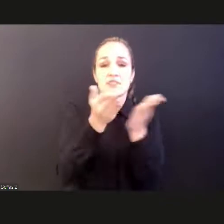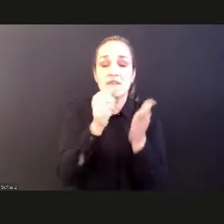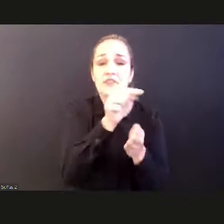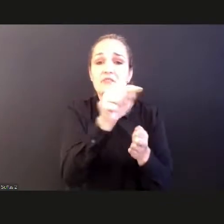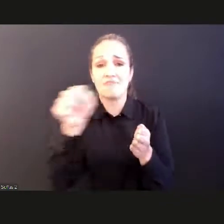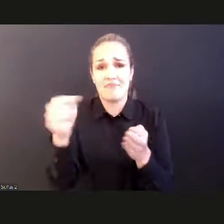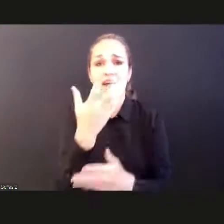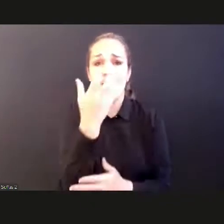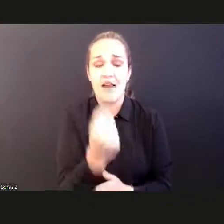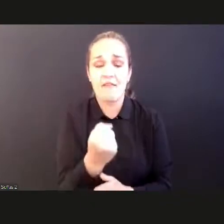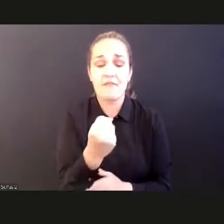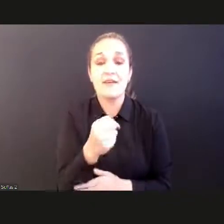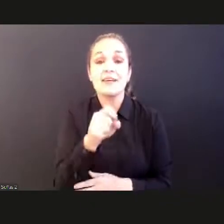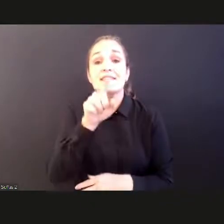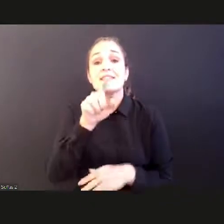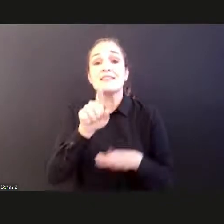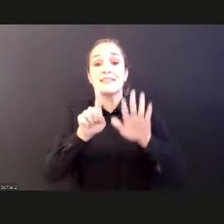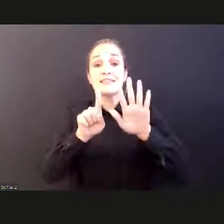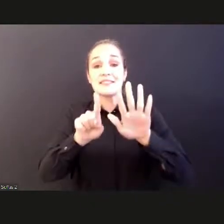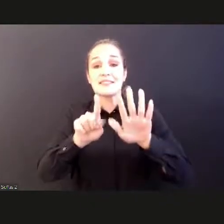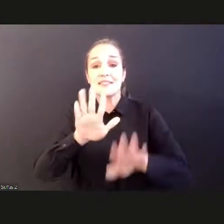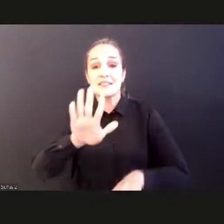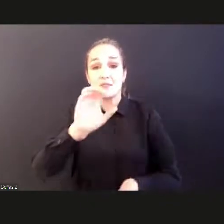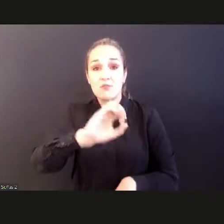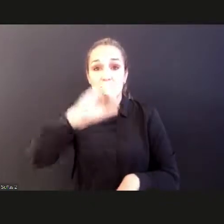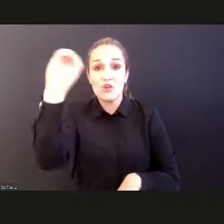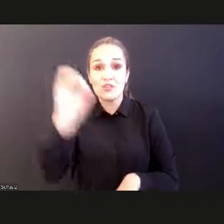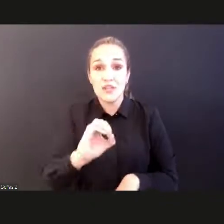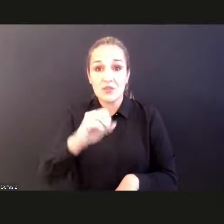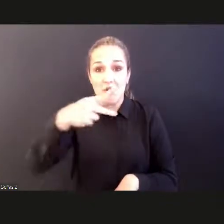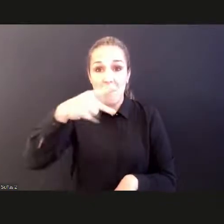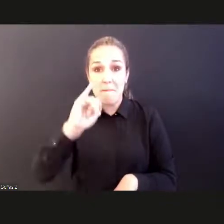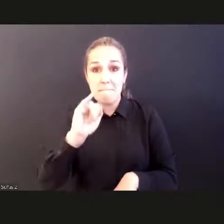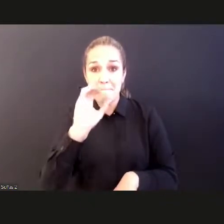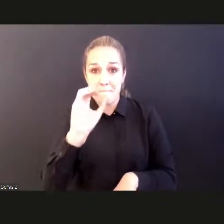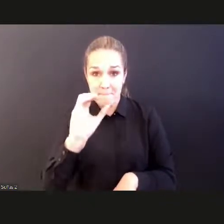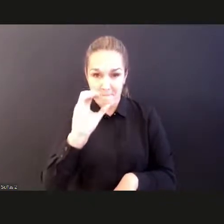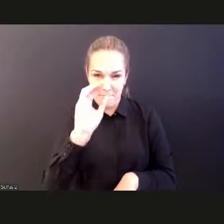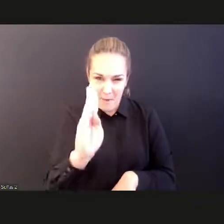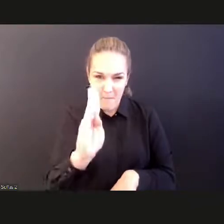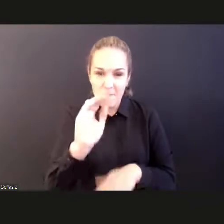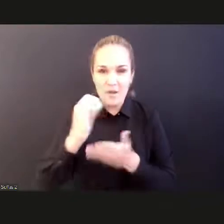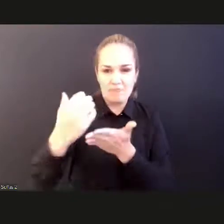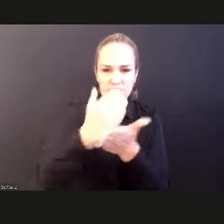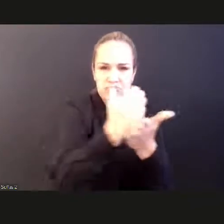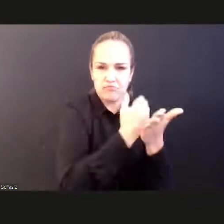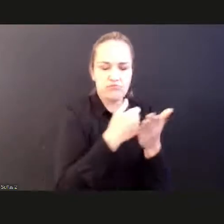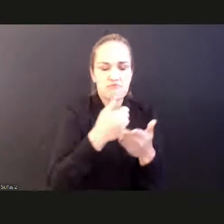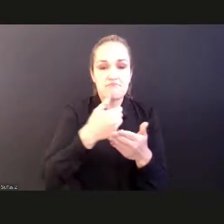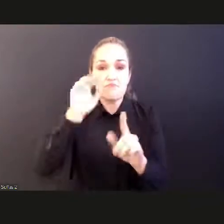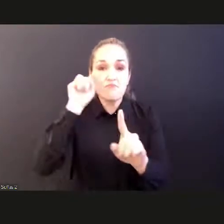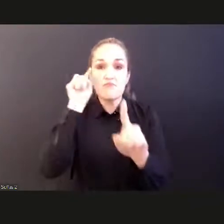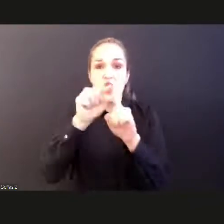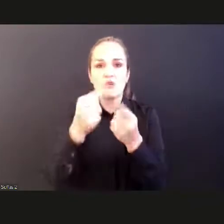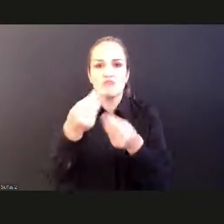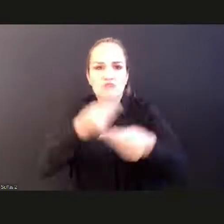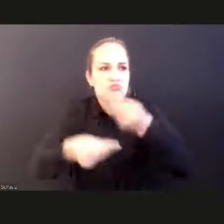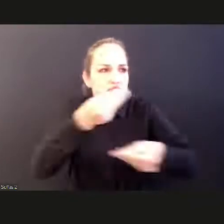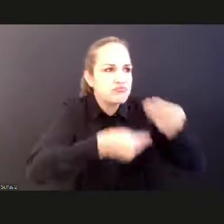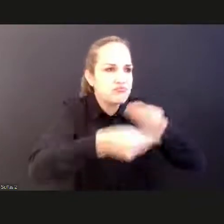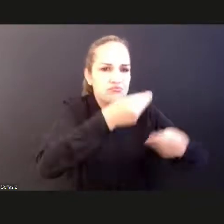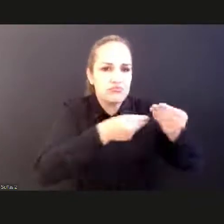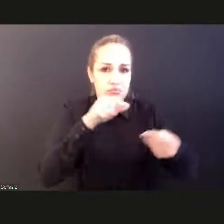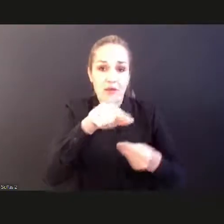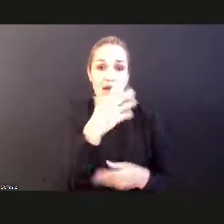markets are dominated by transport and travel services, and to a lesser extent, recreational services and professional